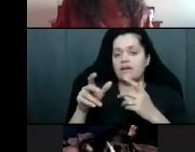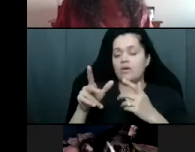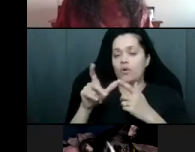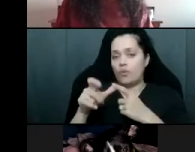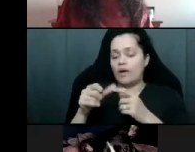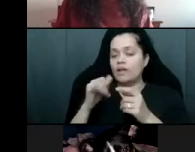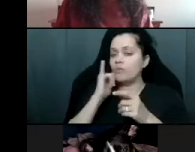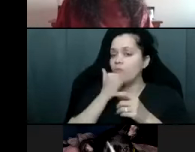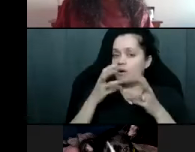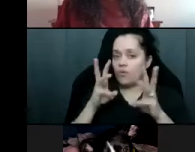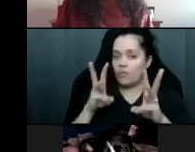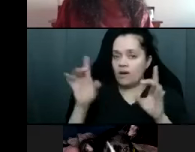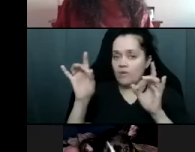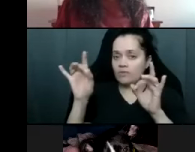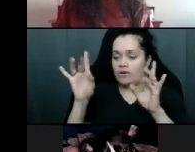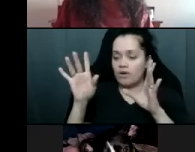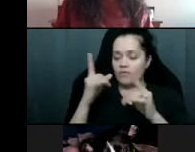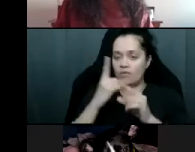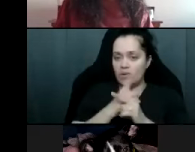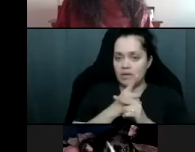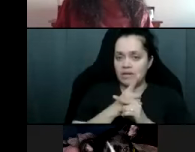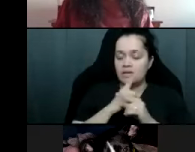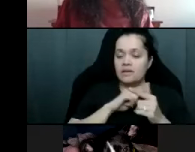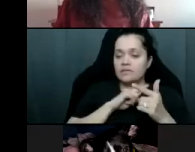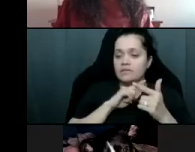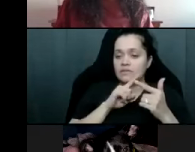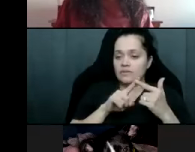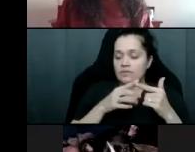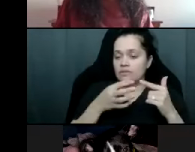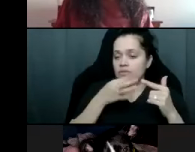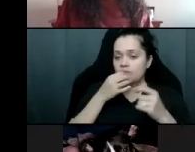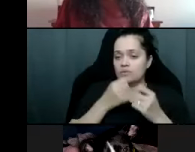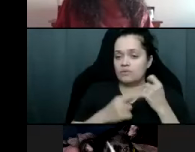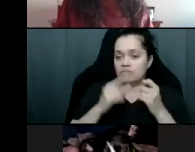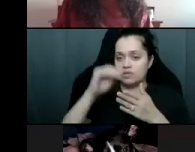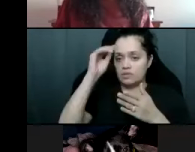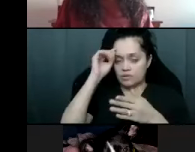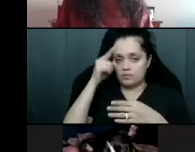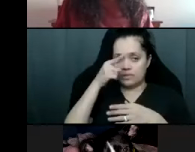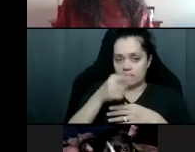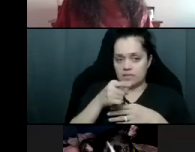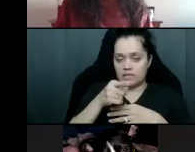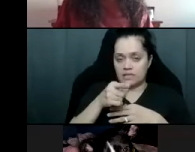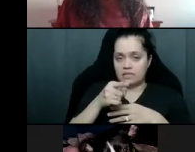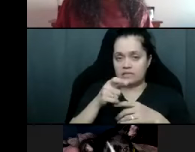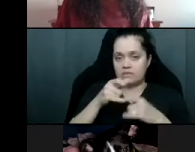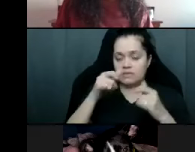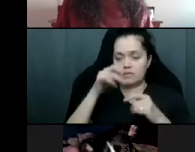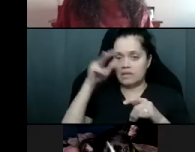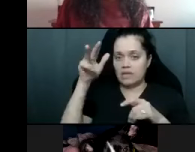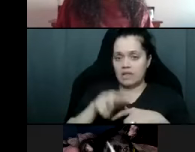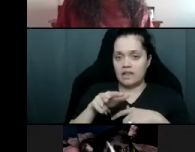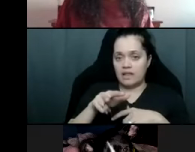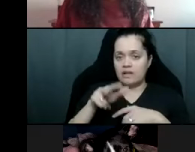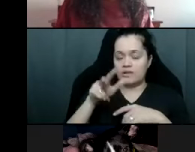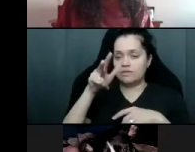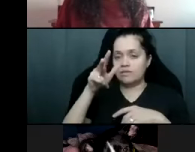direction. It was terrible. And soon everybody learned about this incredibly lousy racehorse